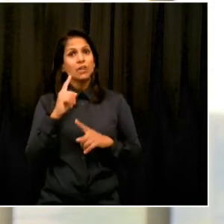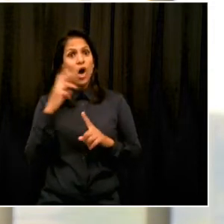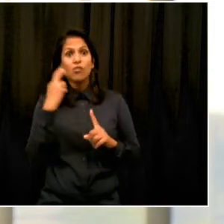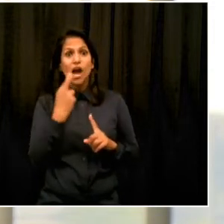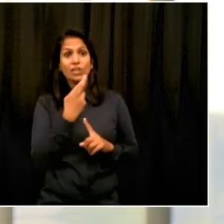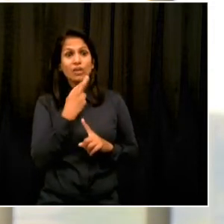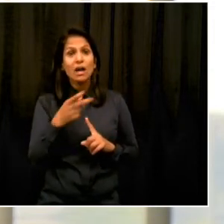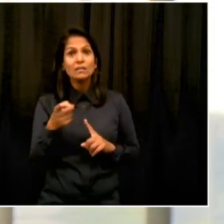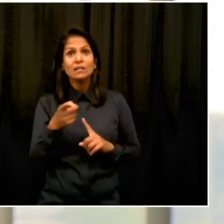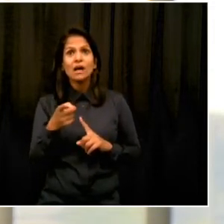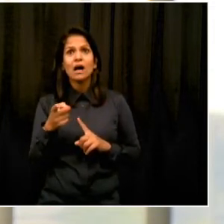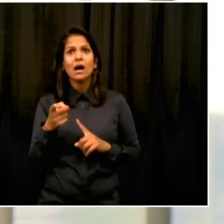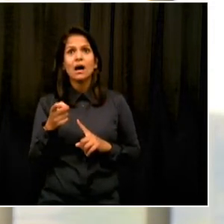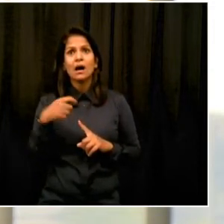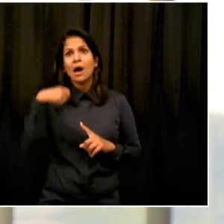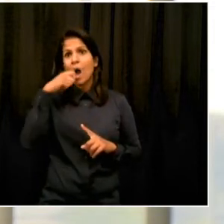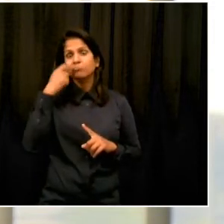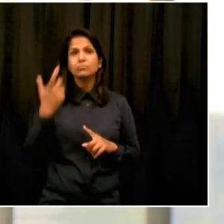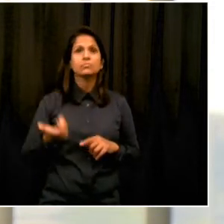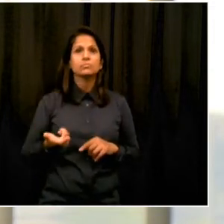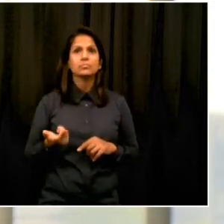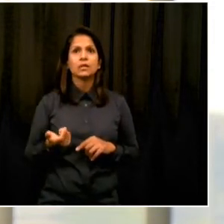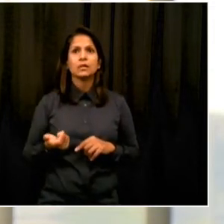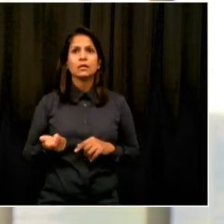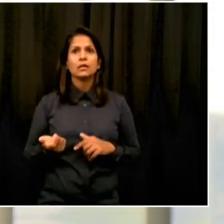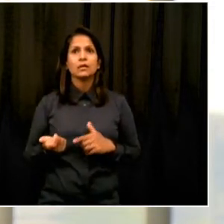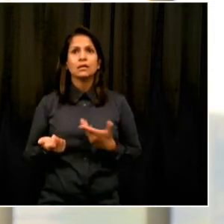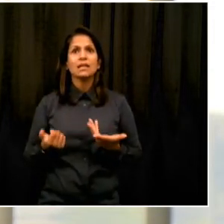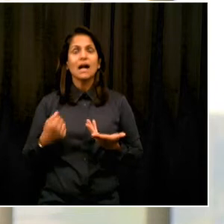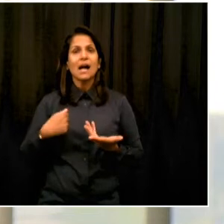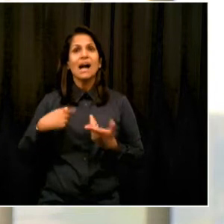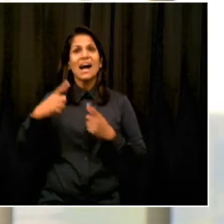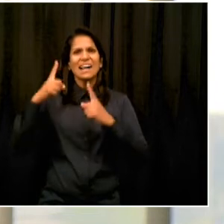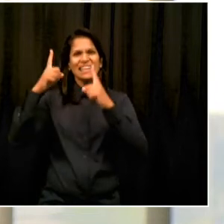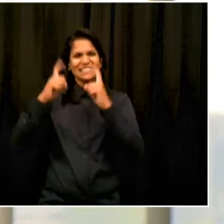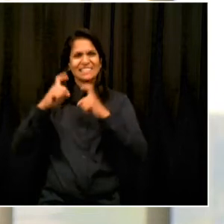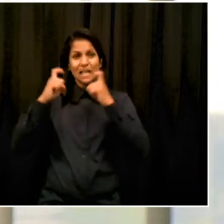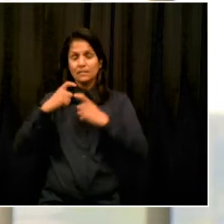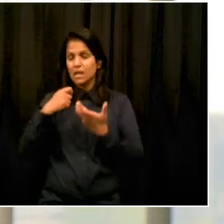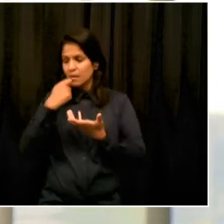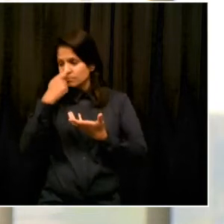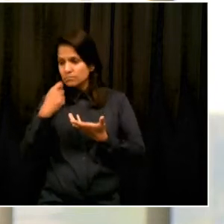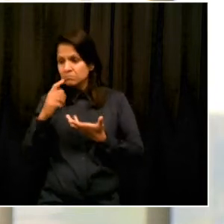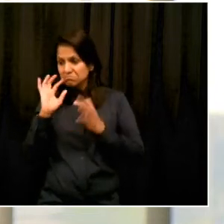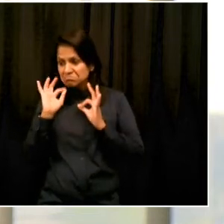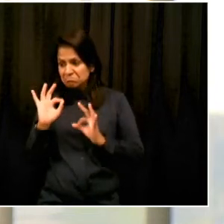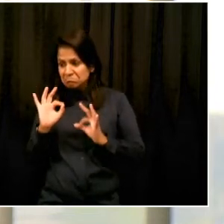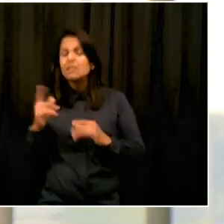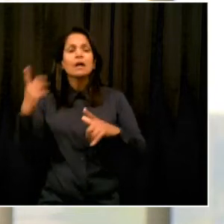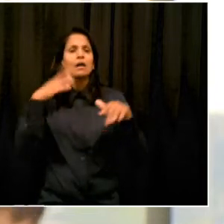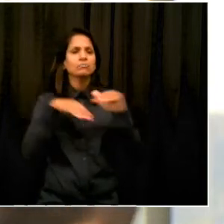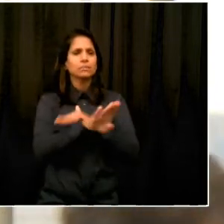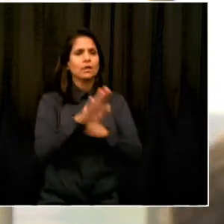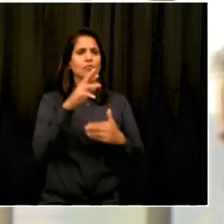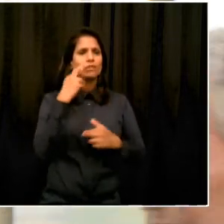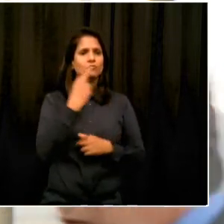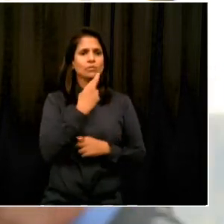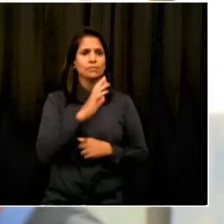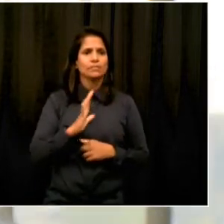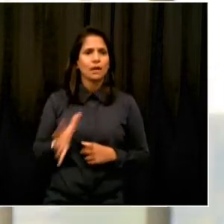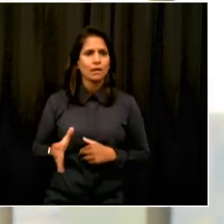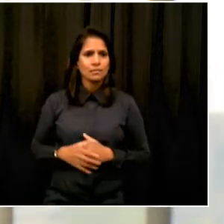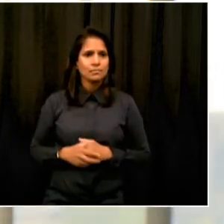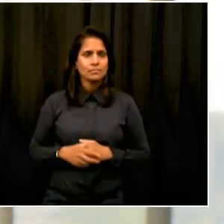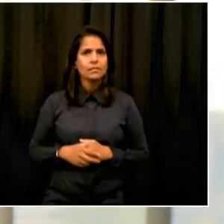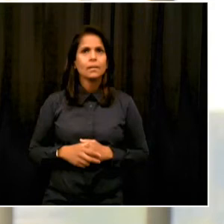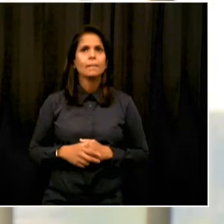few weeks. And we want to look at all of those options. And we already have a criteria for evaluating them. For a follow-up, I wanted... Hold